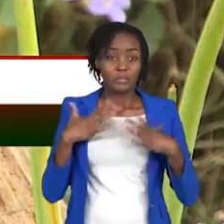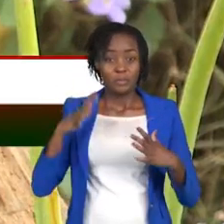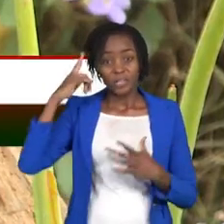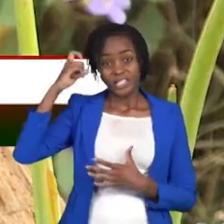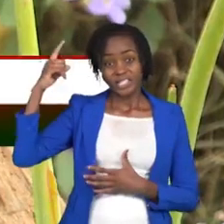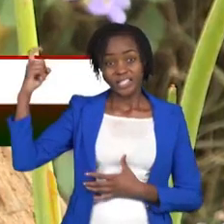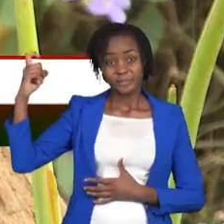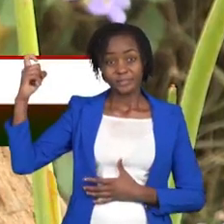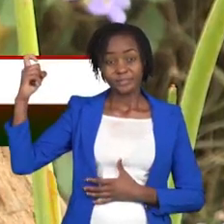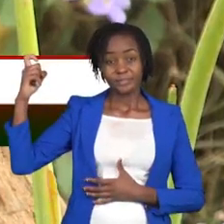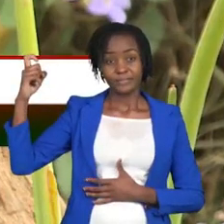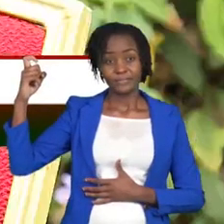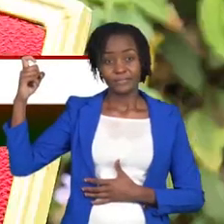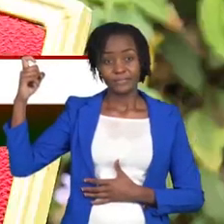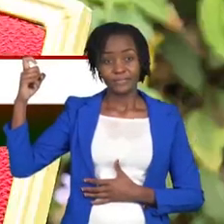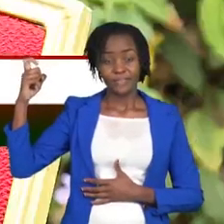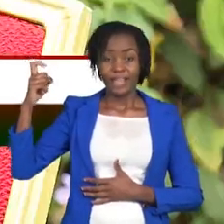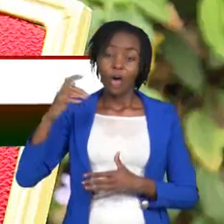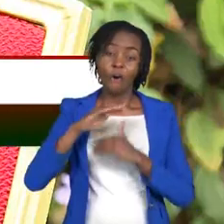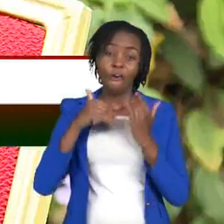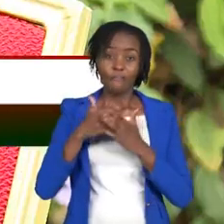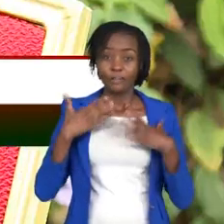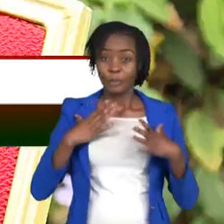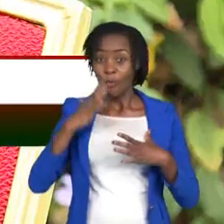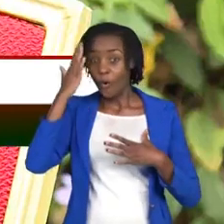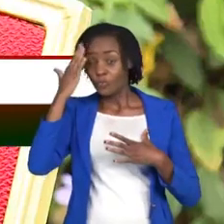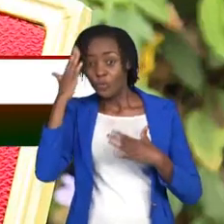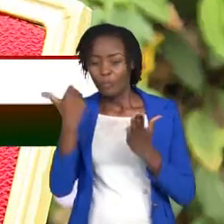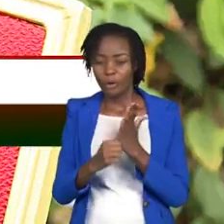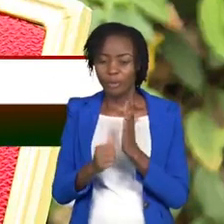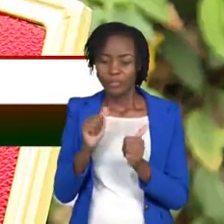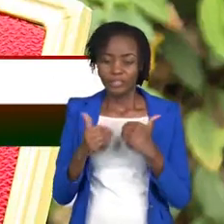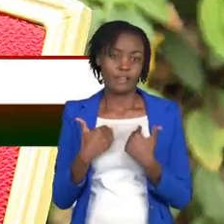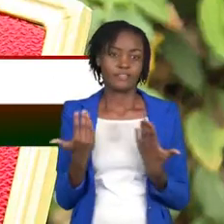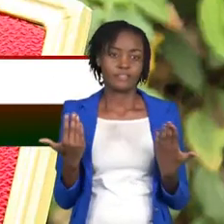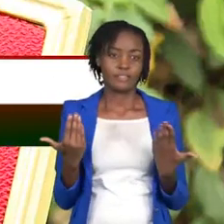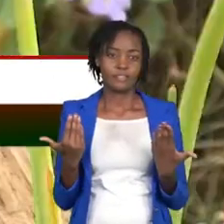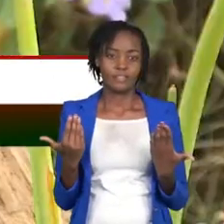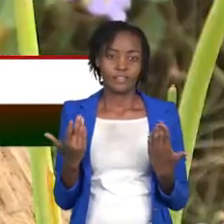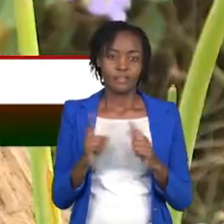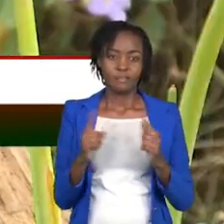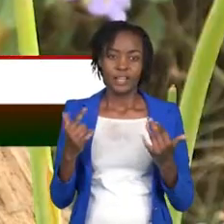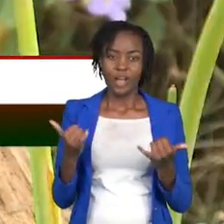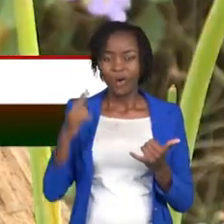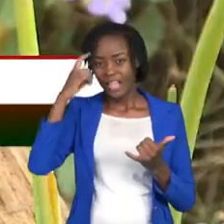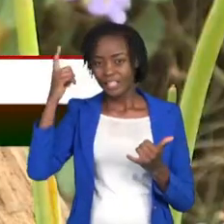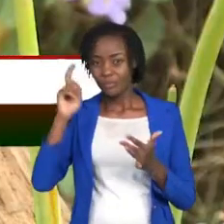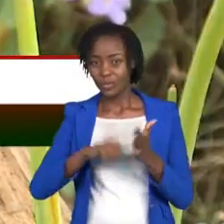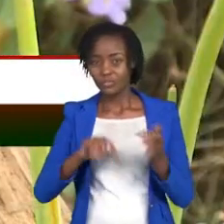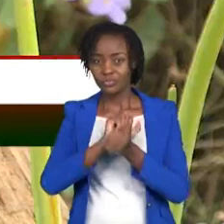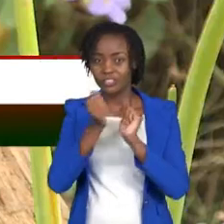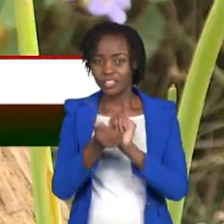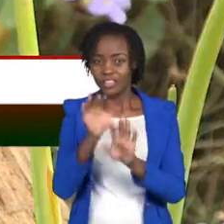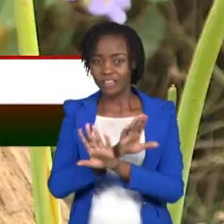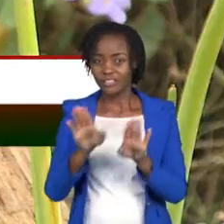now we are growing to be aware of what we're going through right now. And you know, probably the dream is to change everything. But, you know, I still feel